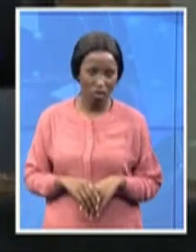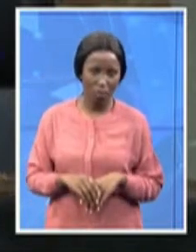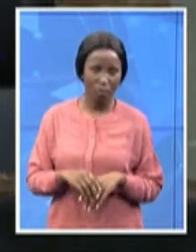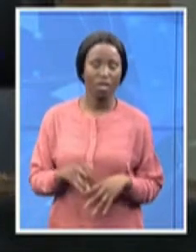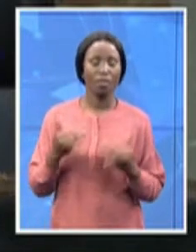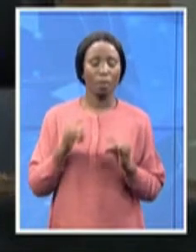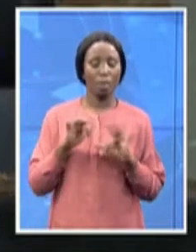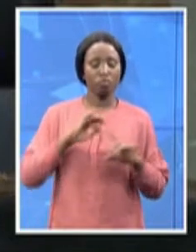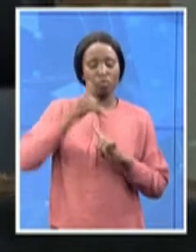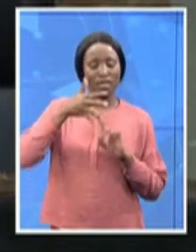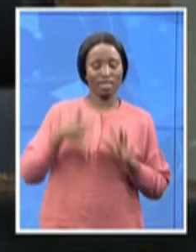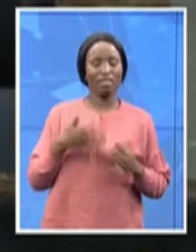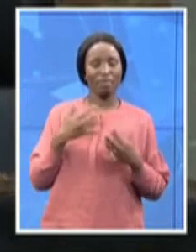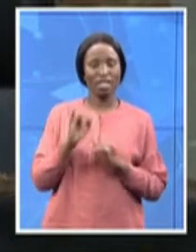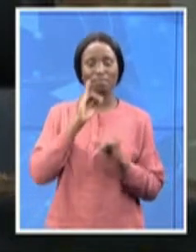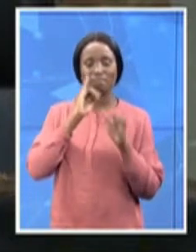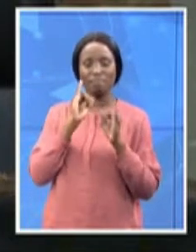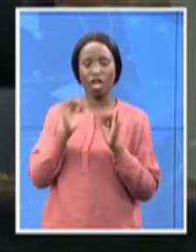firm called